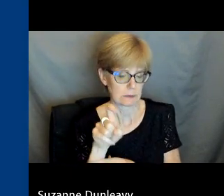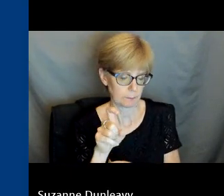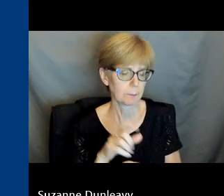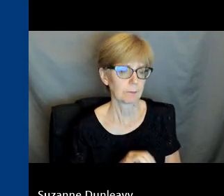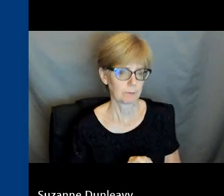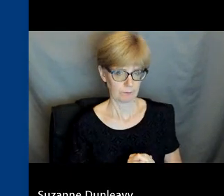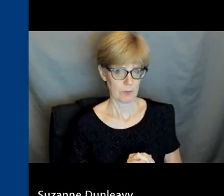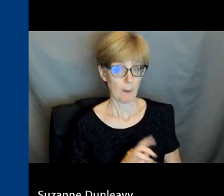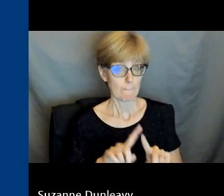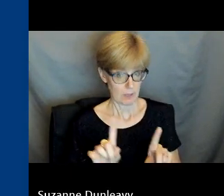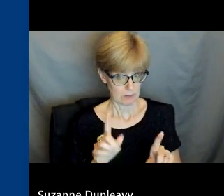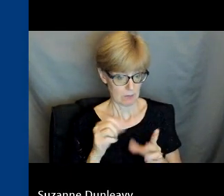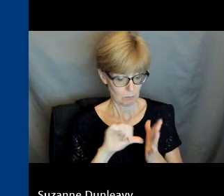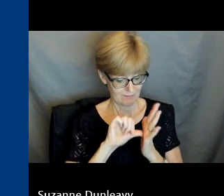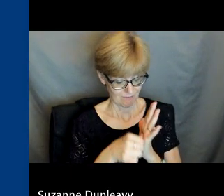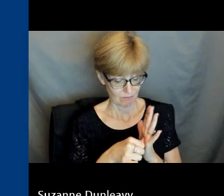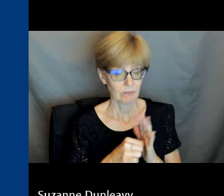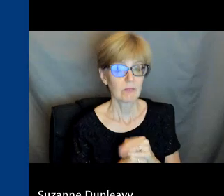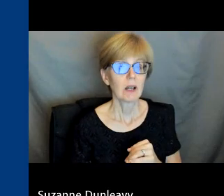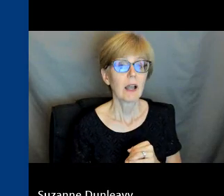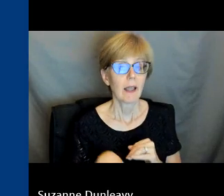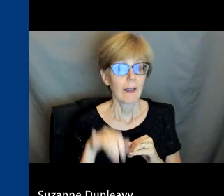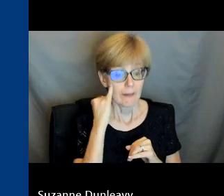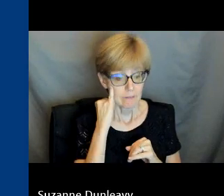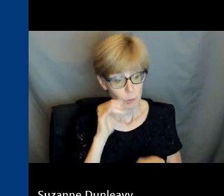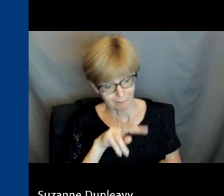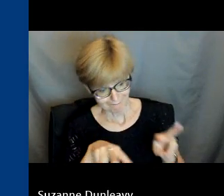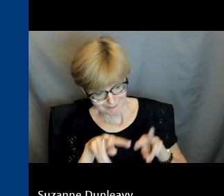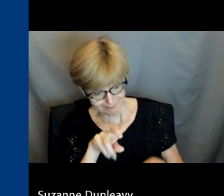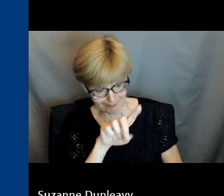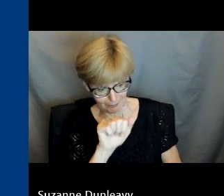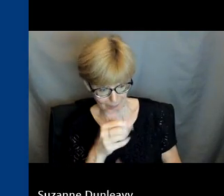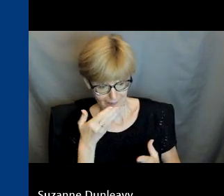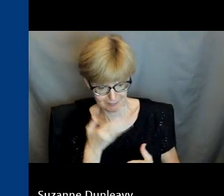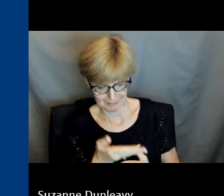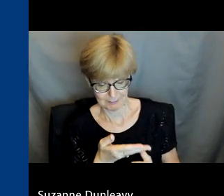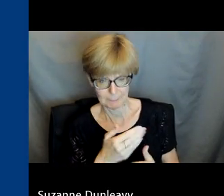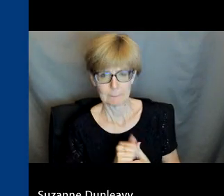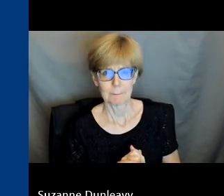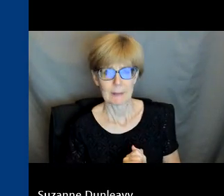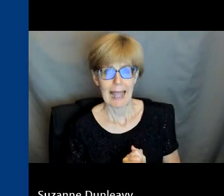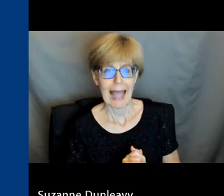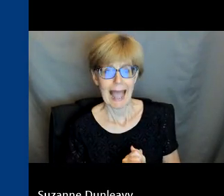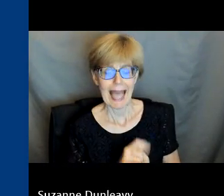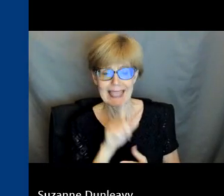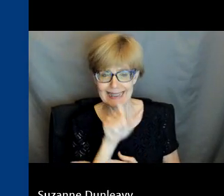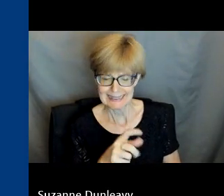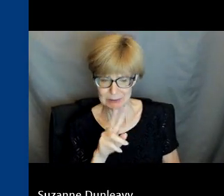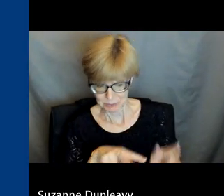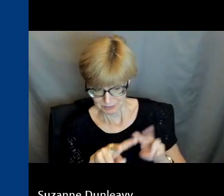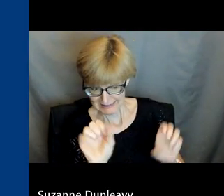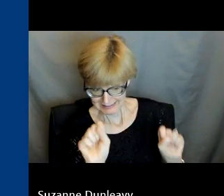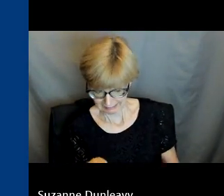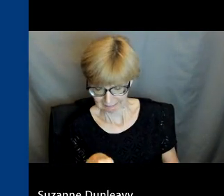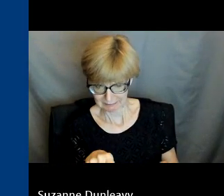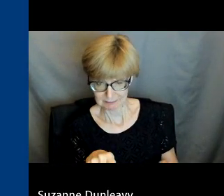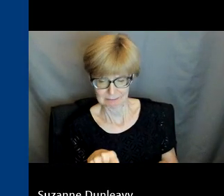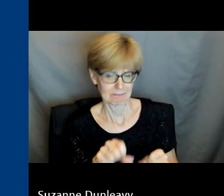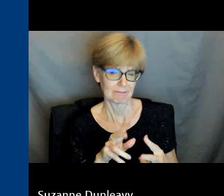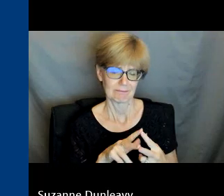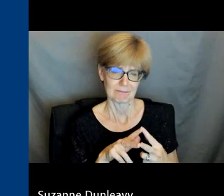to note that if the disability is observable and the disability-related need is also observable,